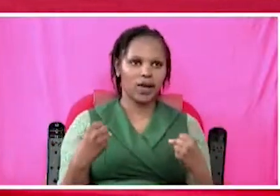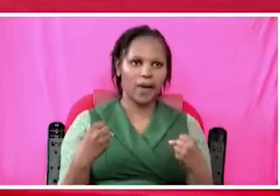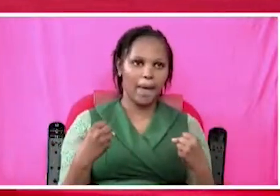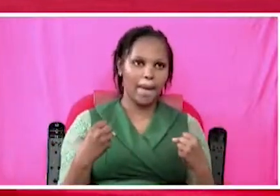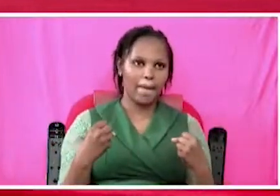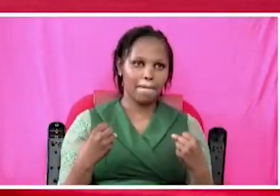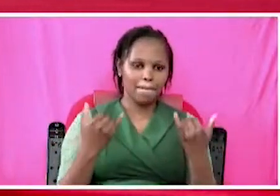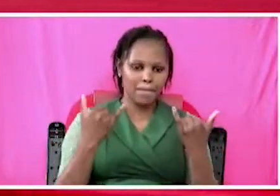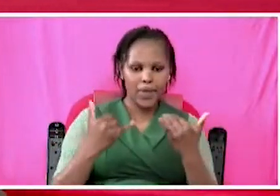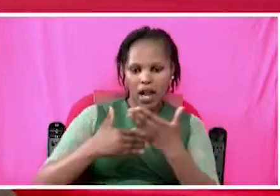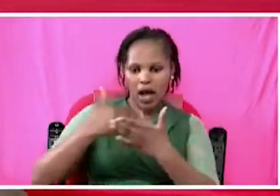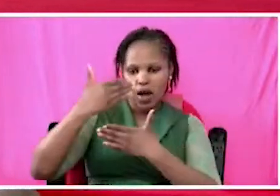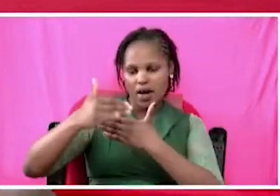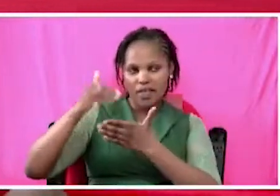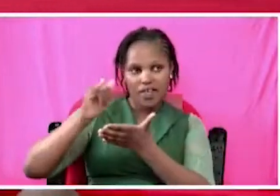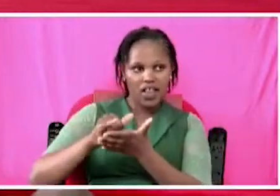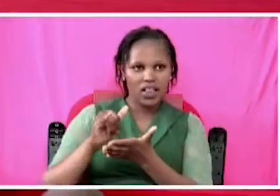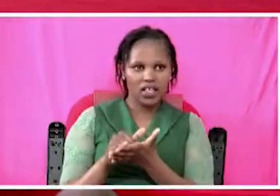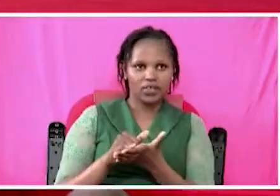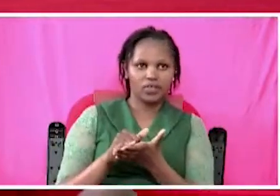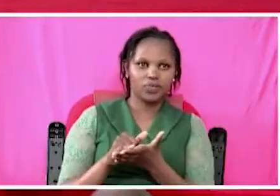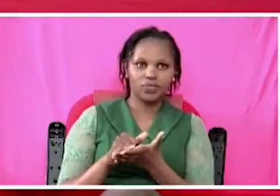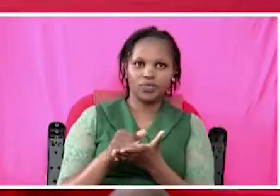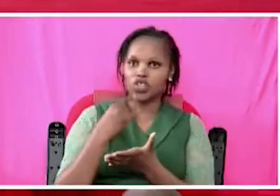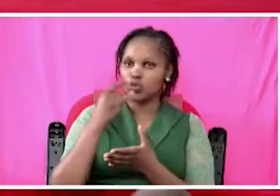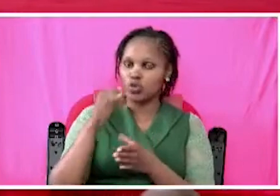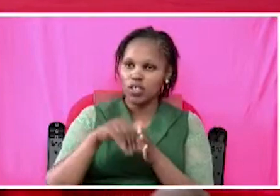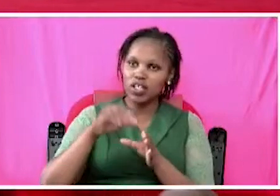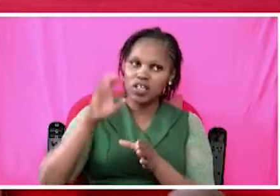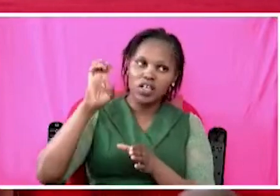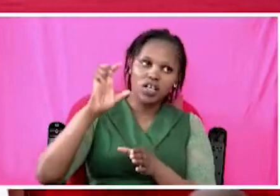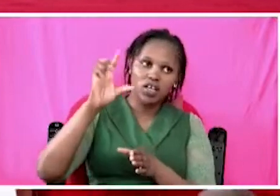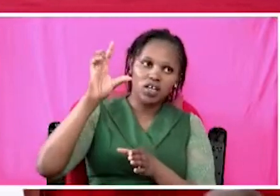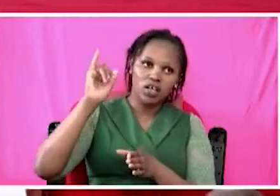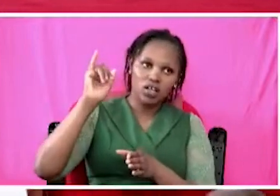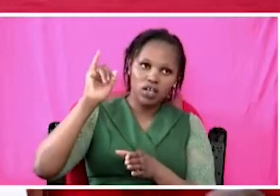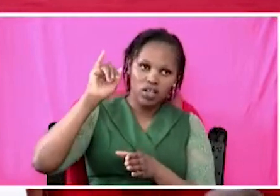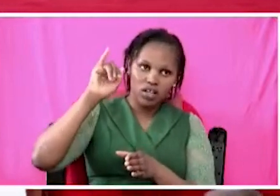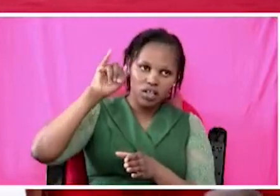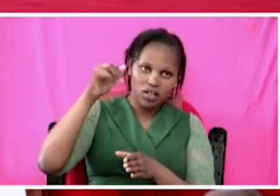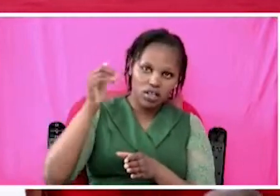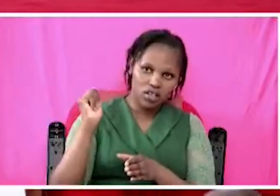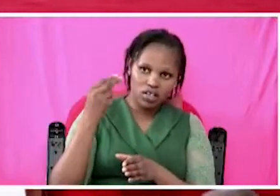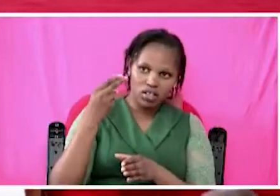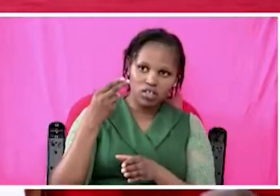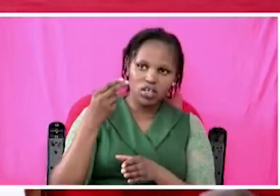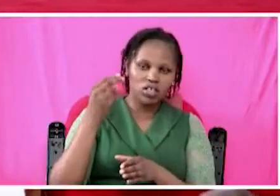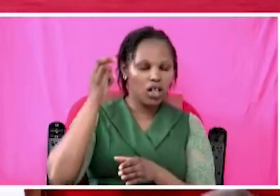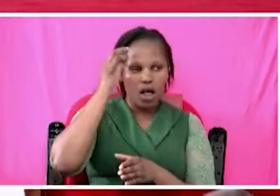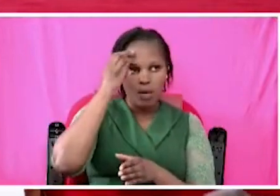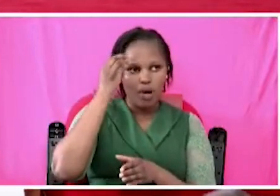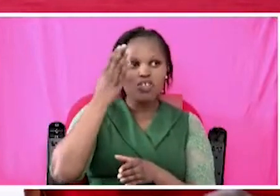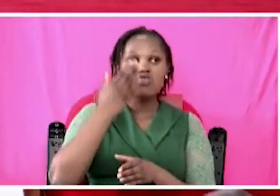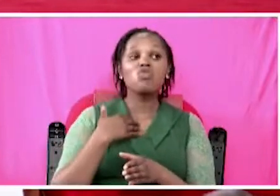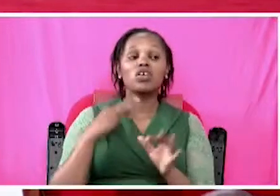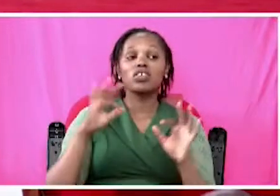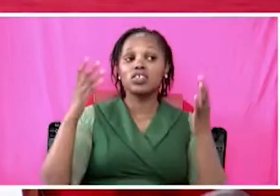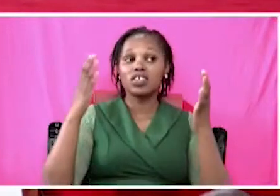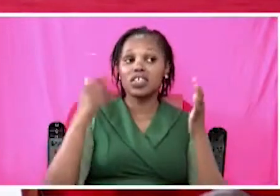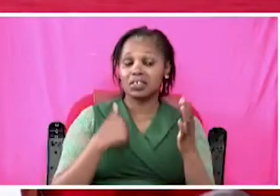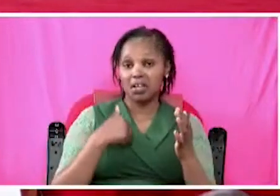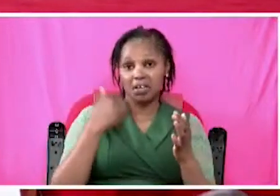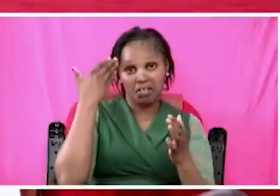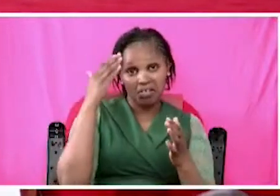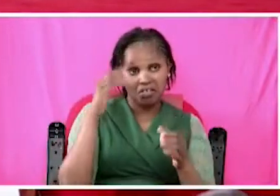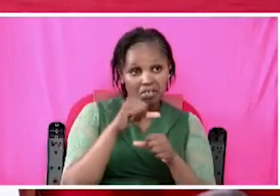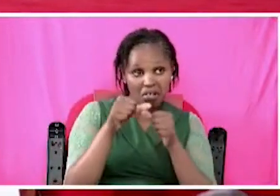Now, after that, I'm sure in Elijah's mind, he was celebrating. And I don't know about you, if you